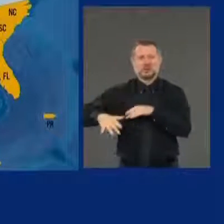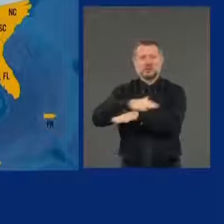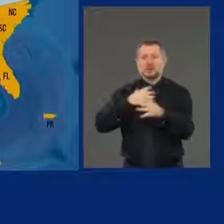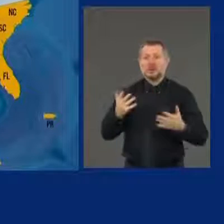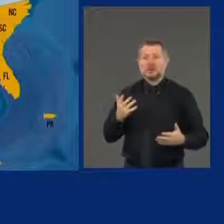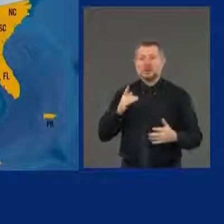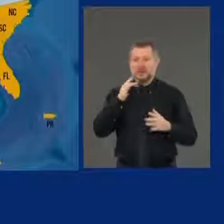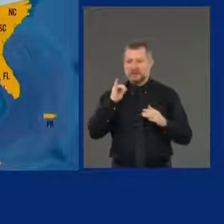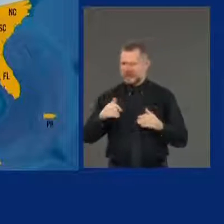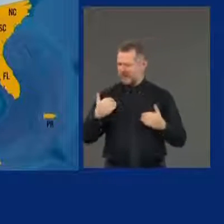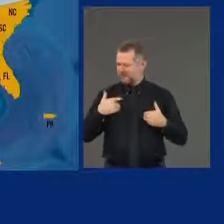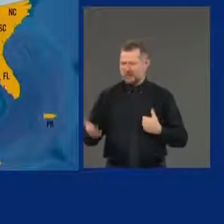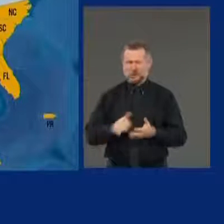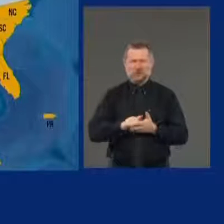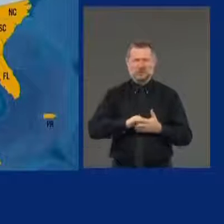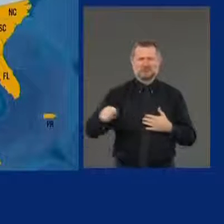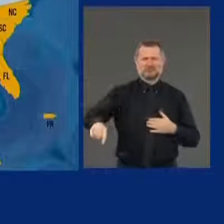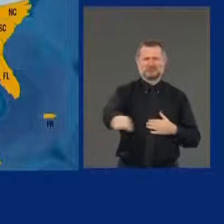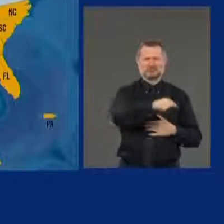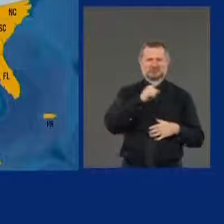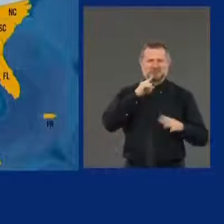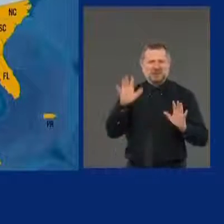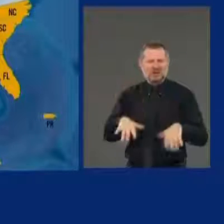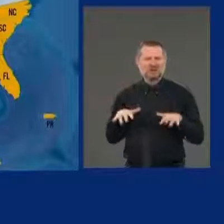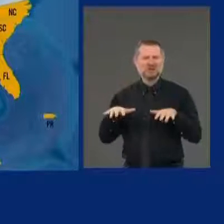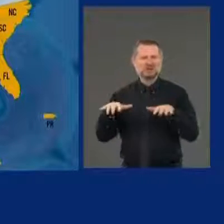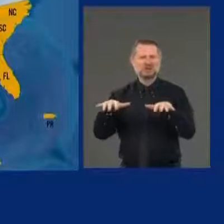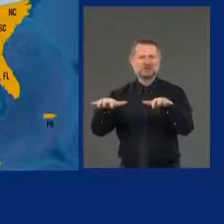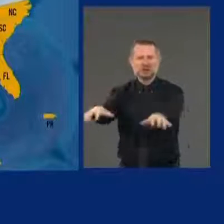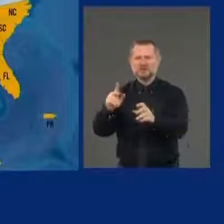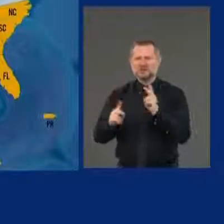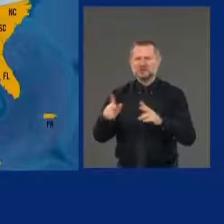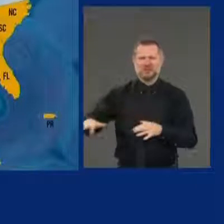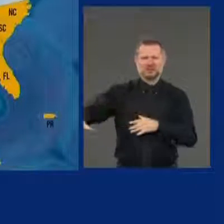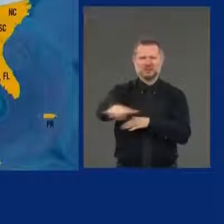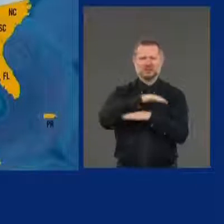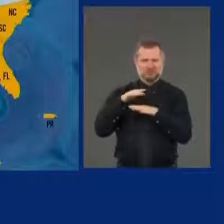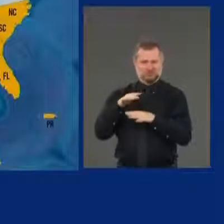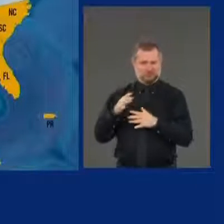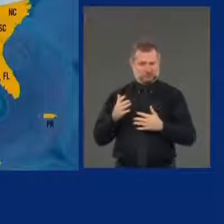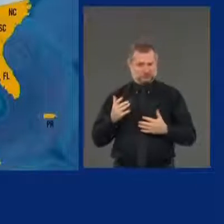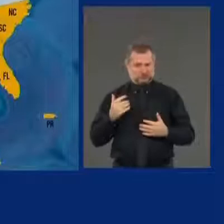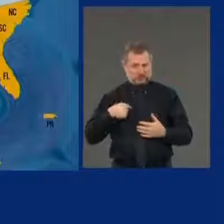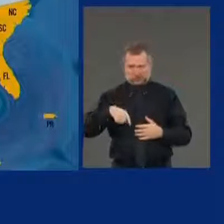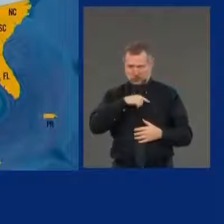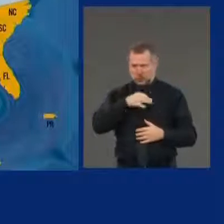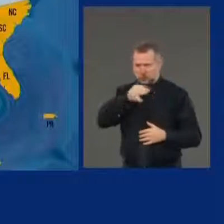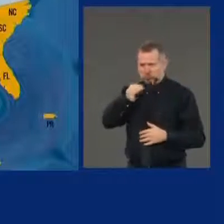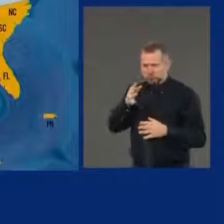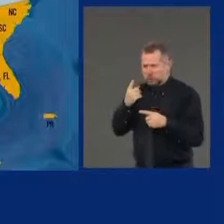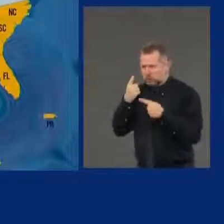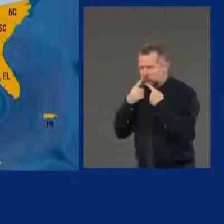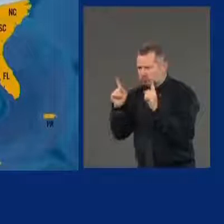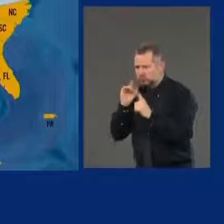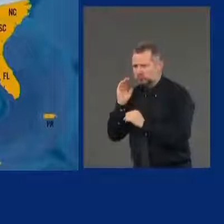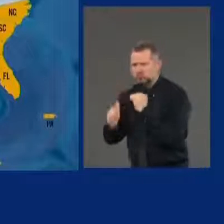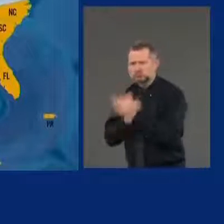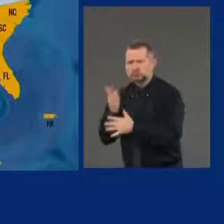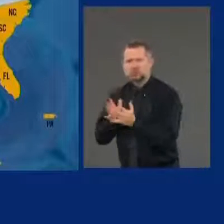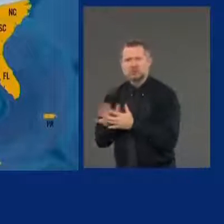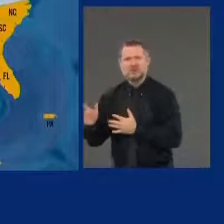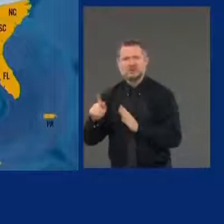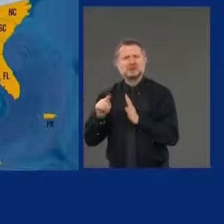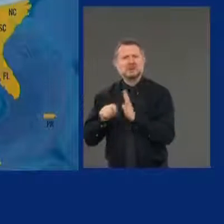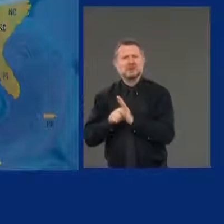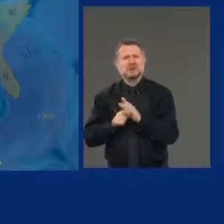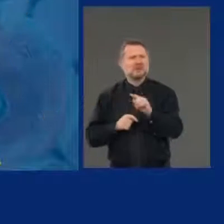have natural obstacles to controlling the viral spread, and we're controlling it despite that.